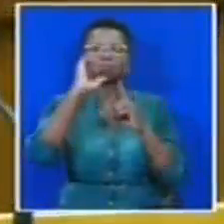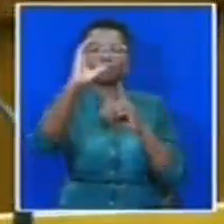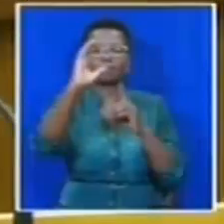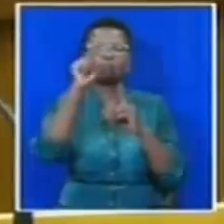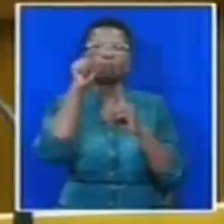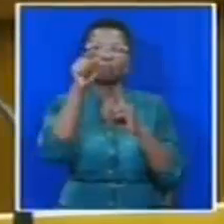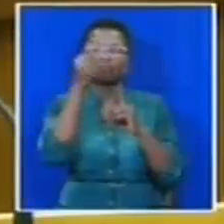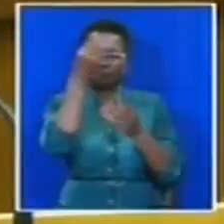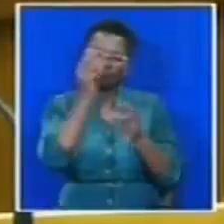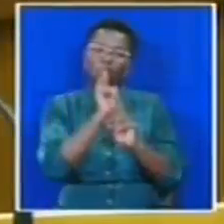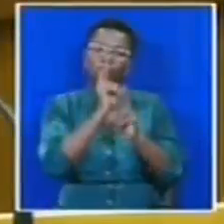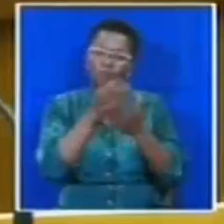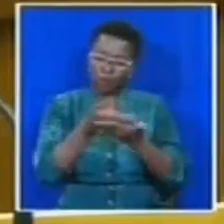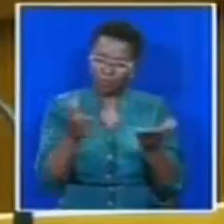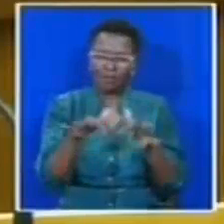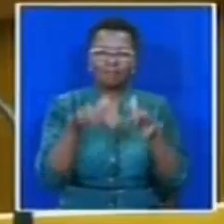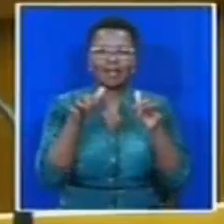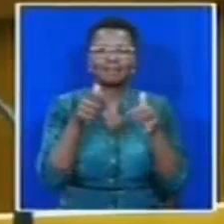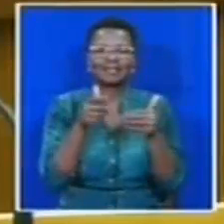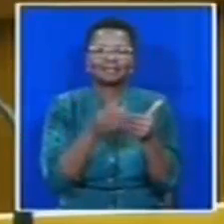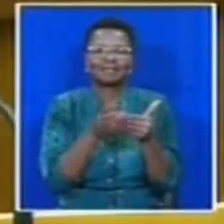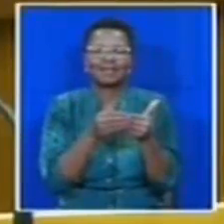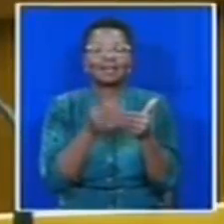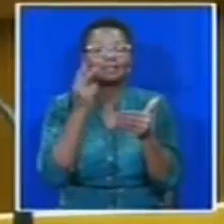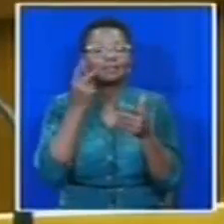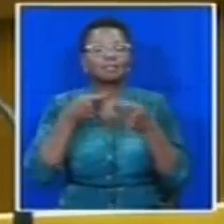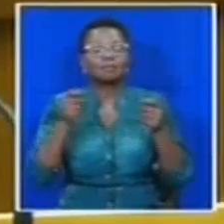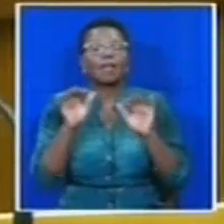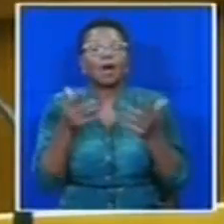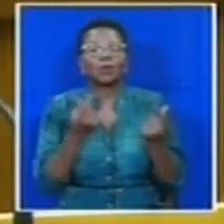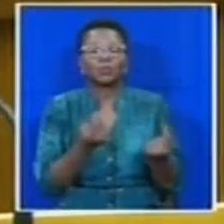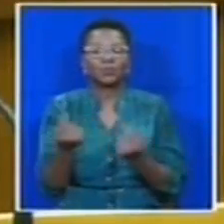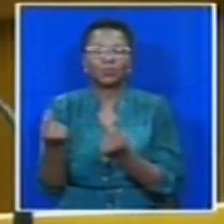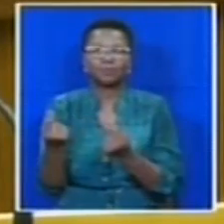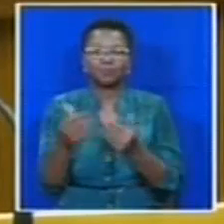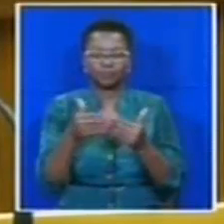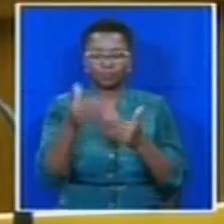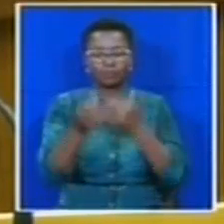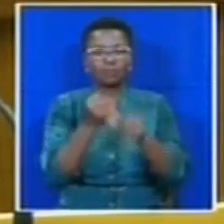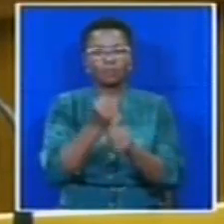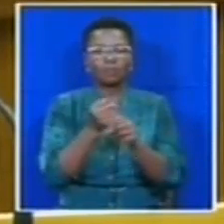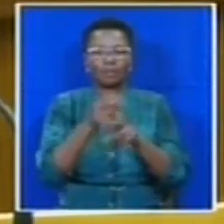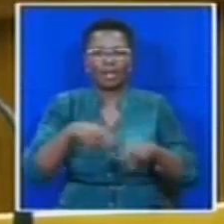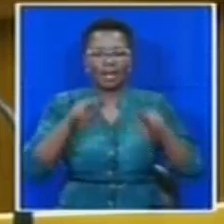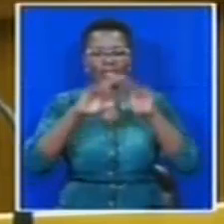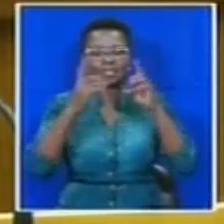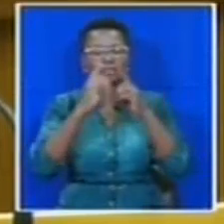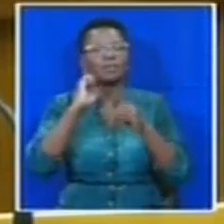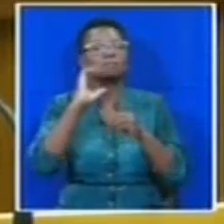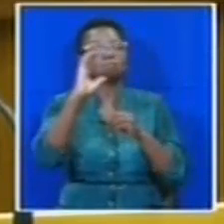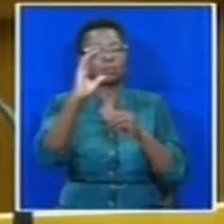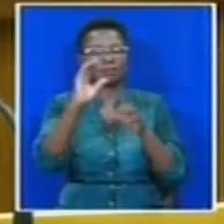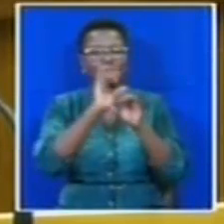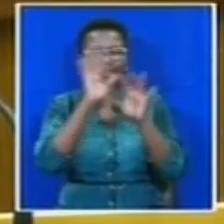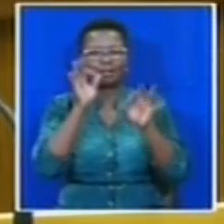to you, honourable members, in terms of how they spend their money. Changes to this year's national department allocations are set out